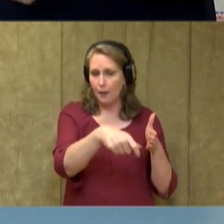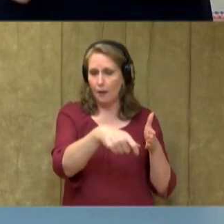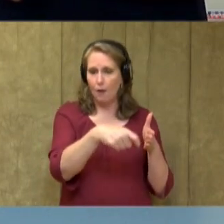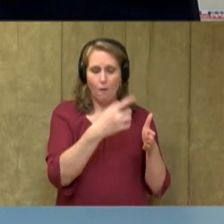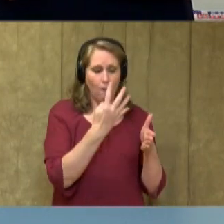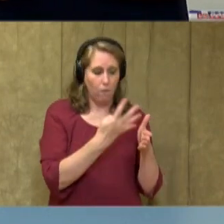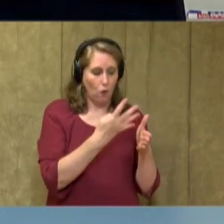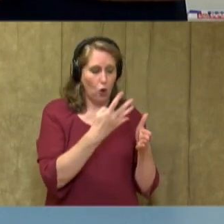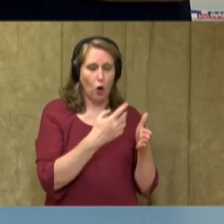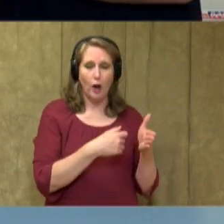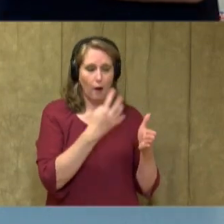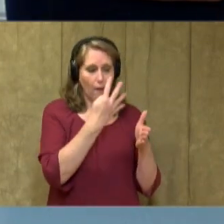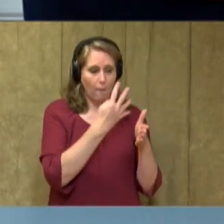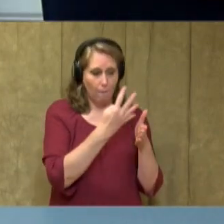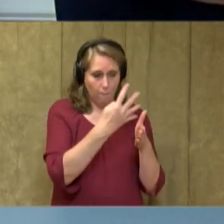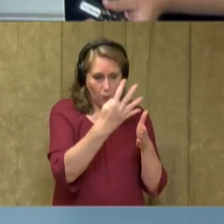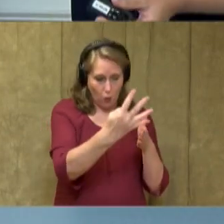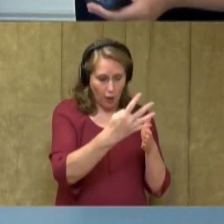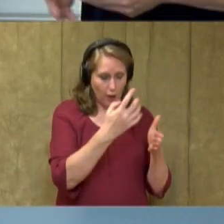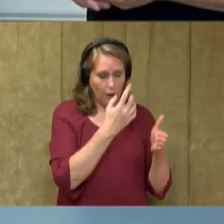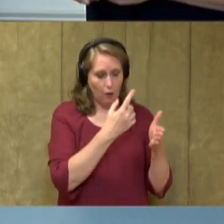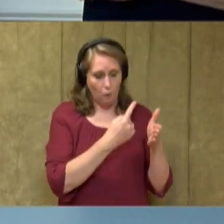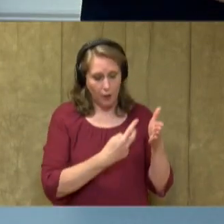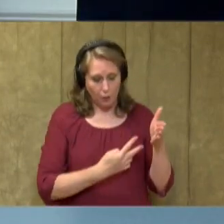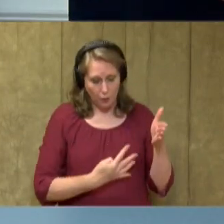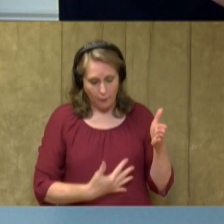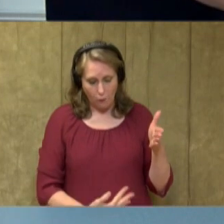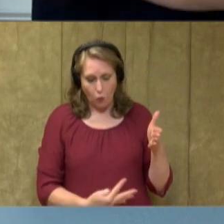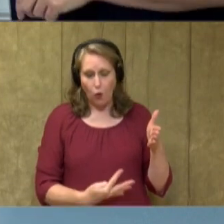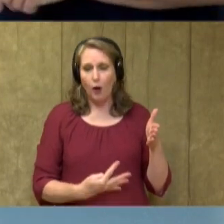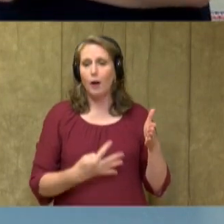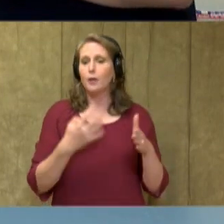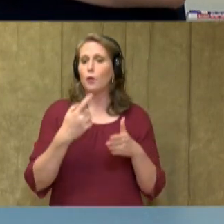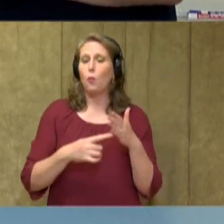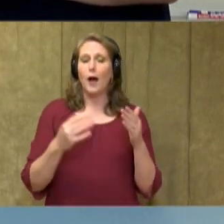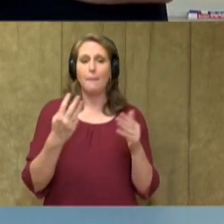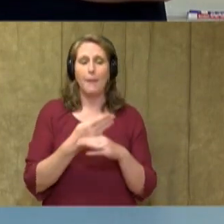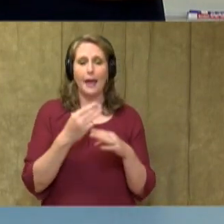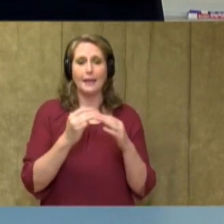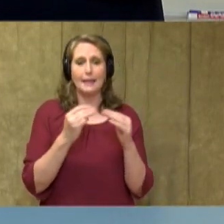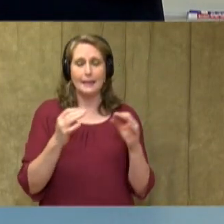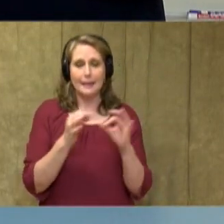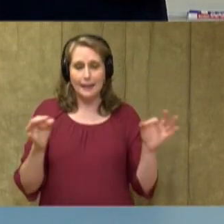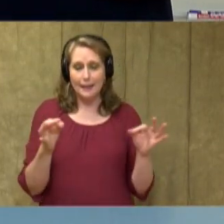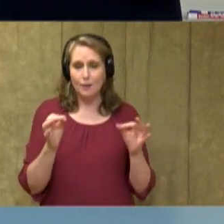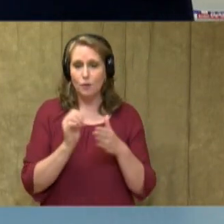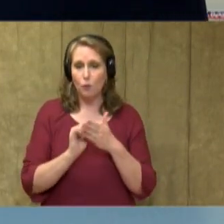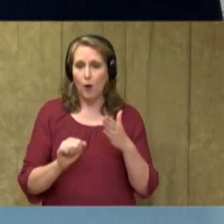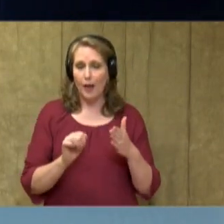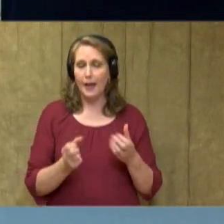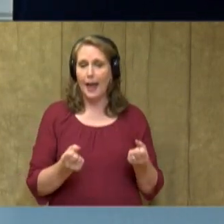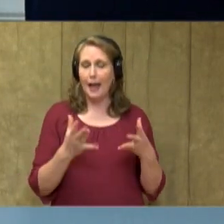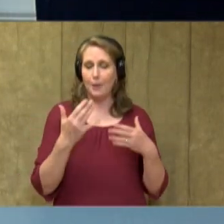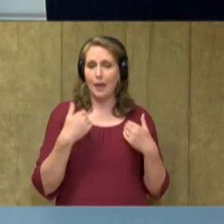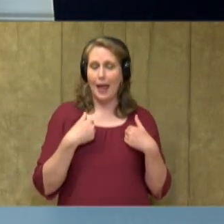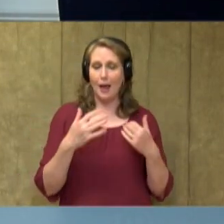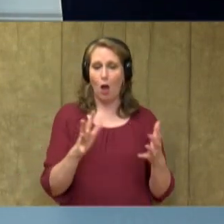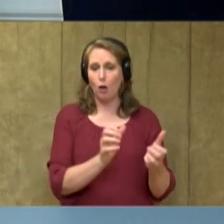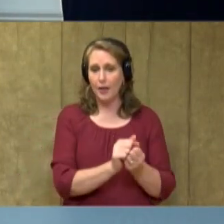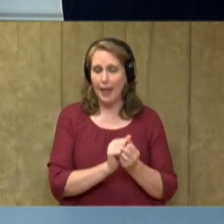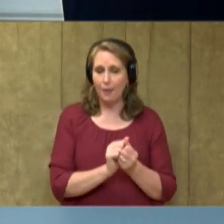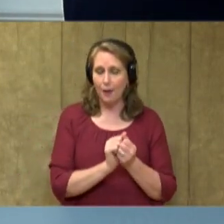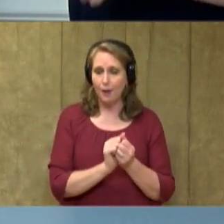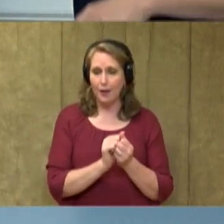That's right, there are 4 in each row. So what equation do you think we would need to write to be able to figure out how many we had all